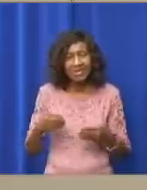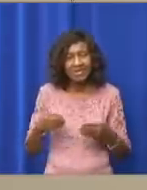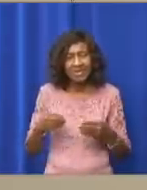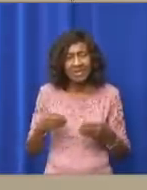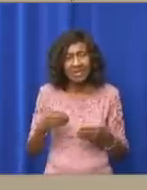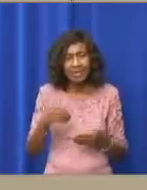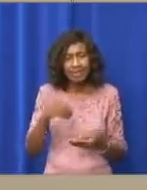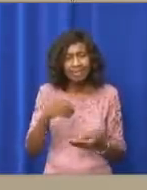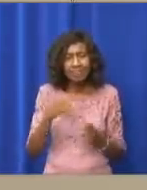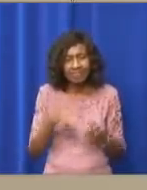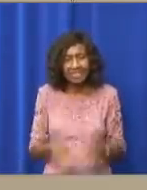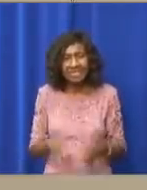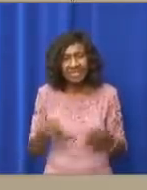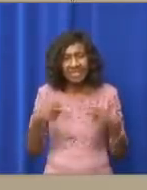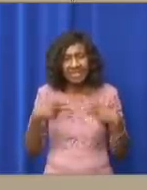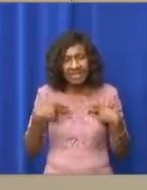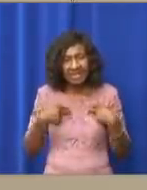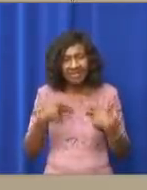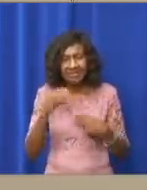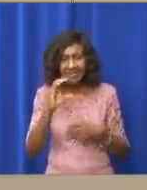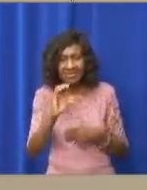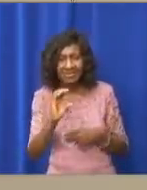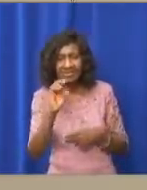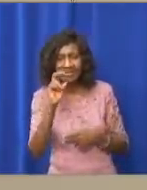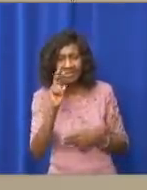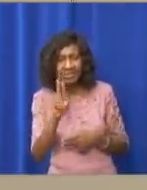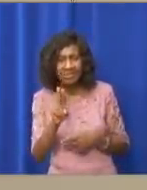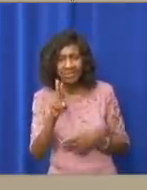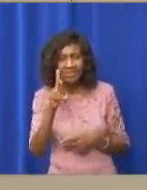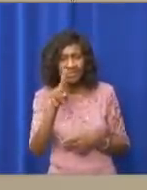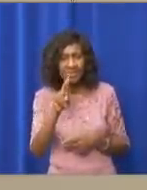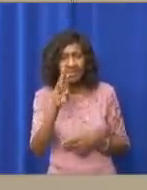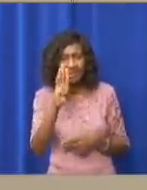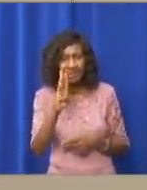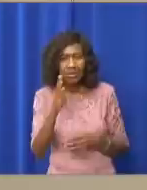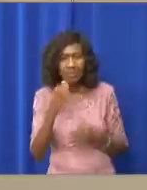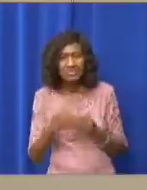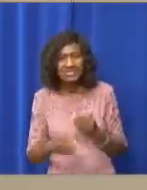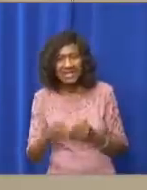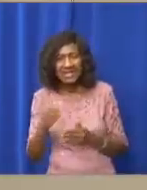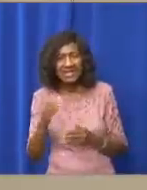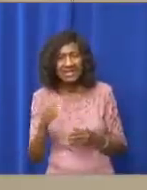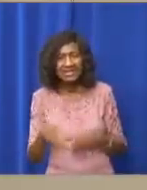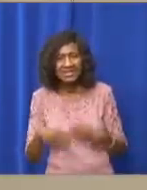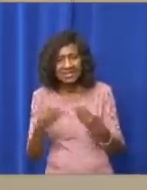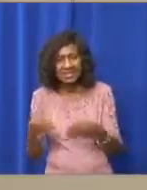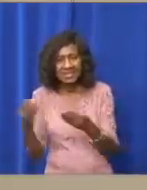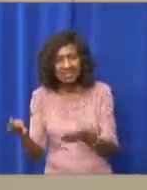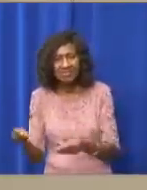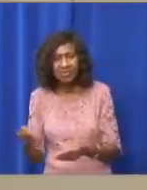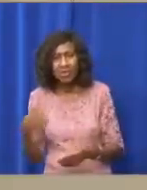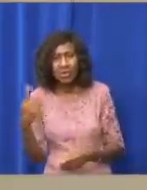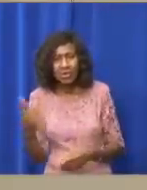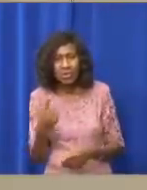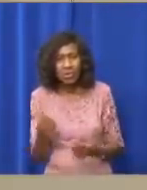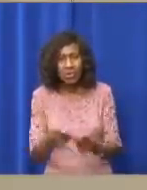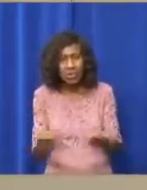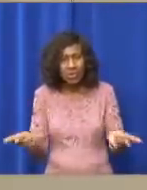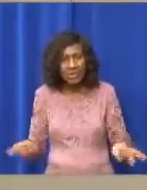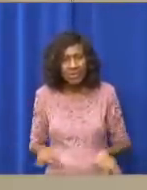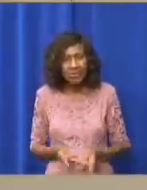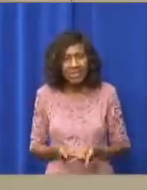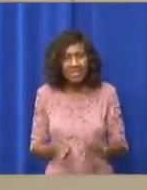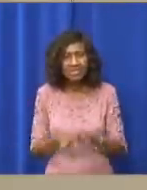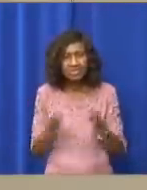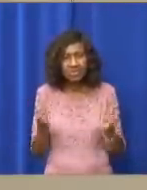curbside collection for the time being. The only places that have been opened up as facilities where people